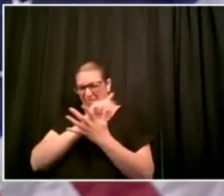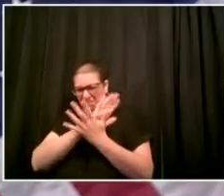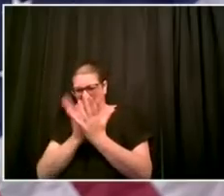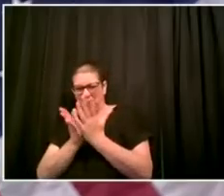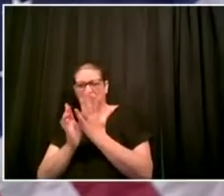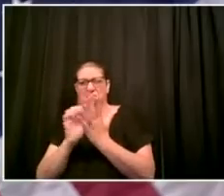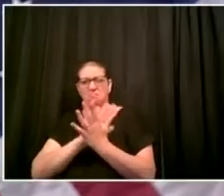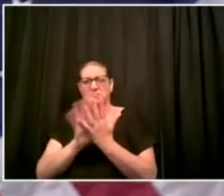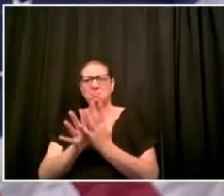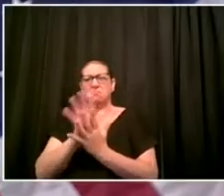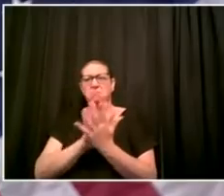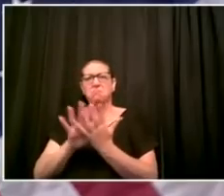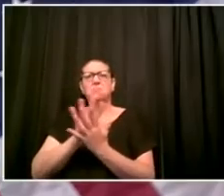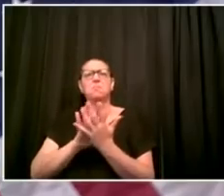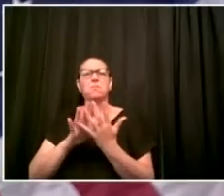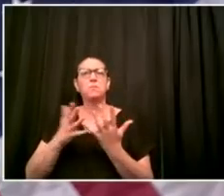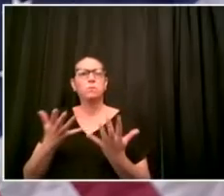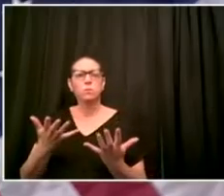Like city,